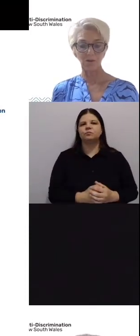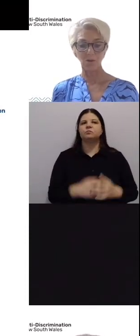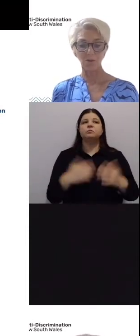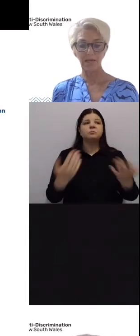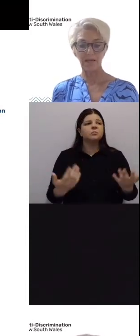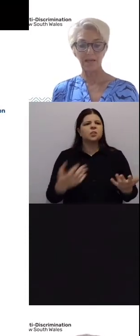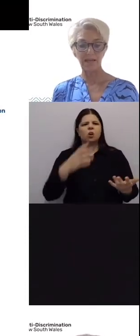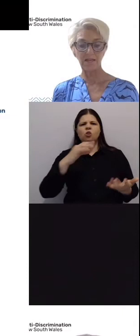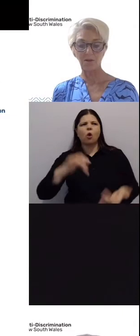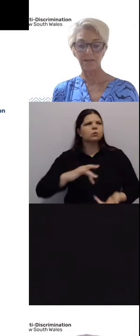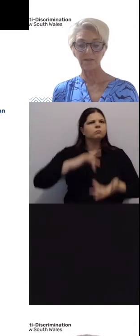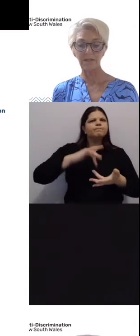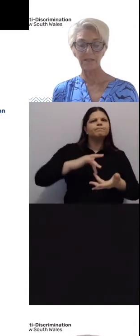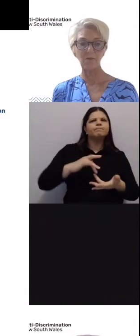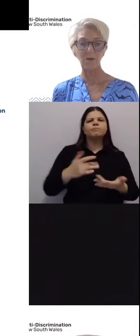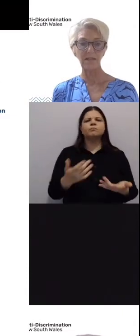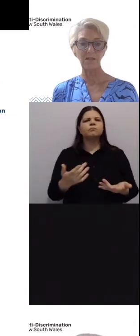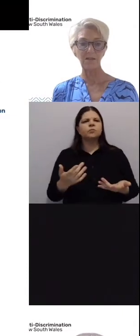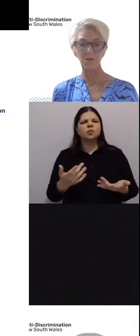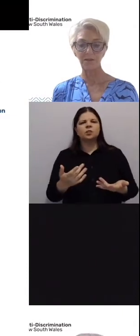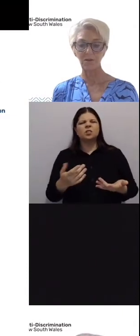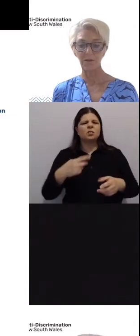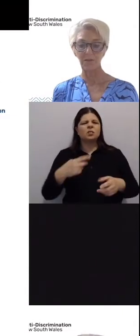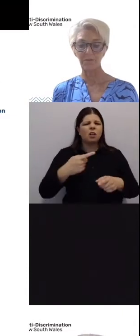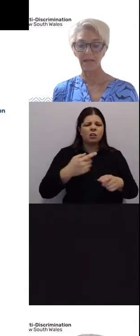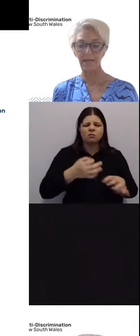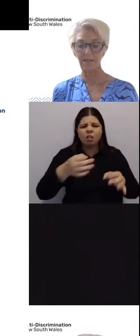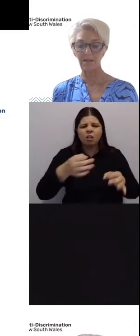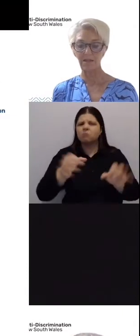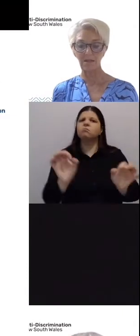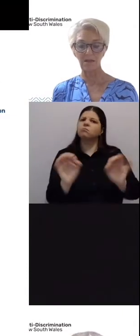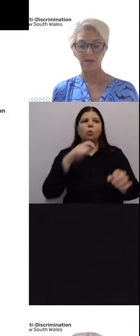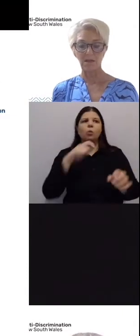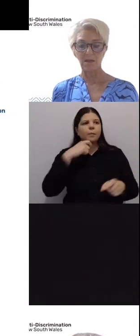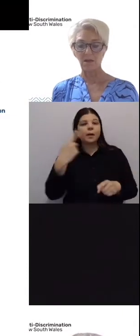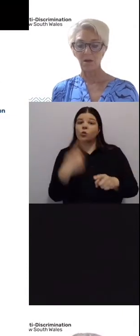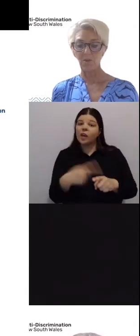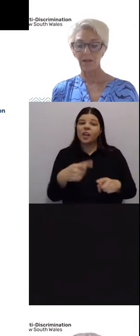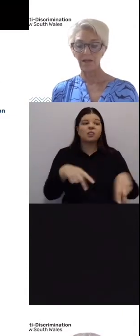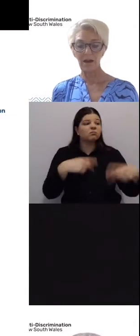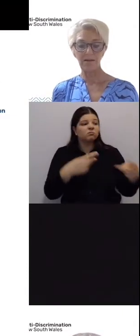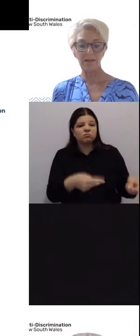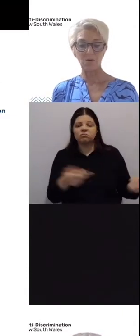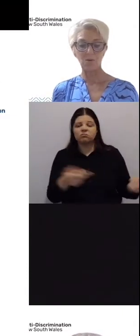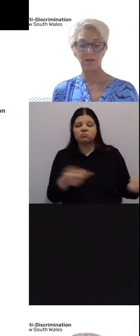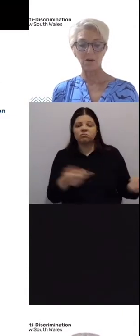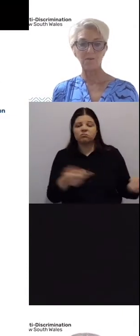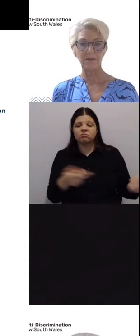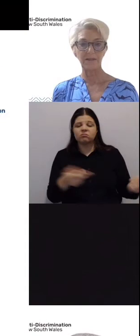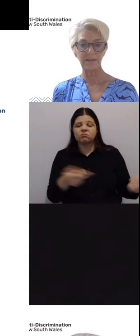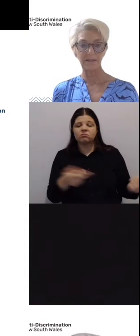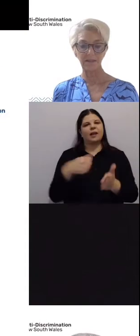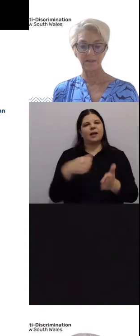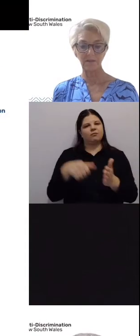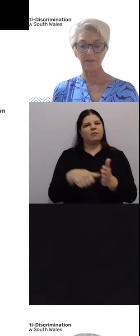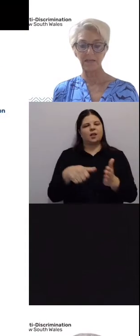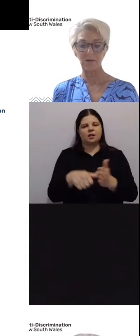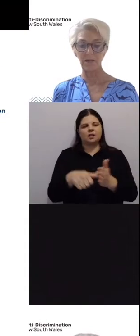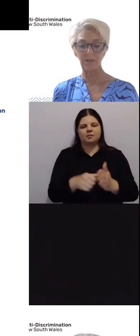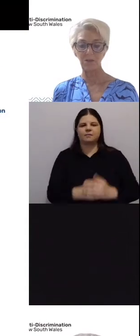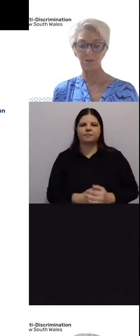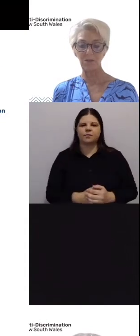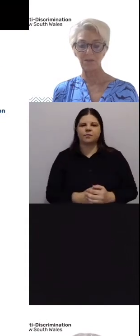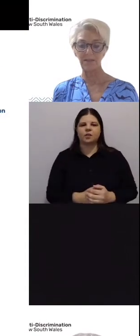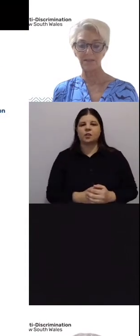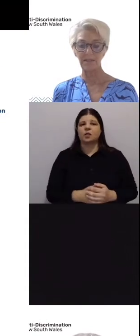informal, quick and a cost-effective way to resolve a complaint. We are currently calling conferences from